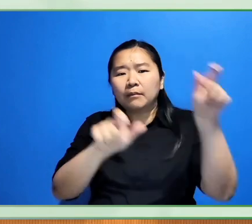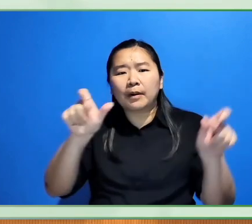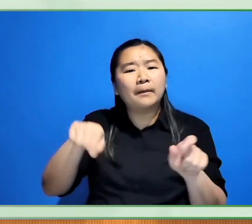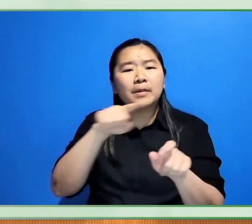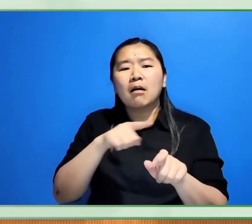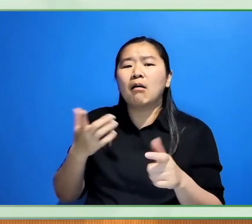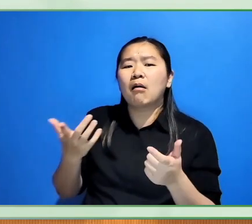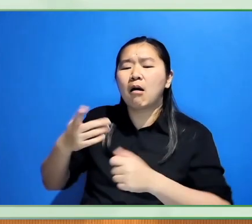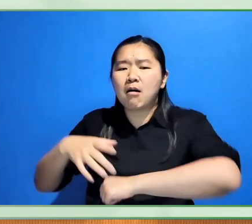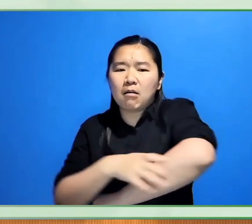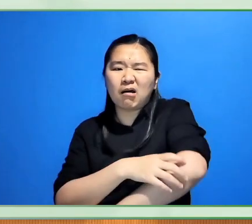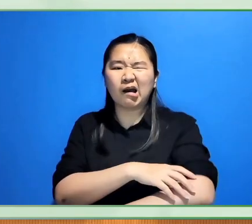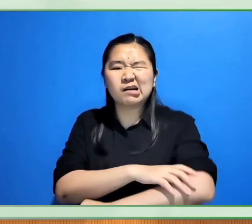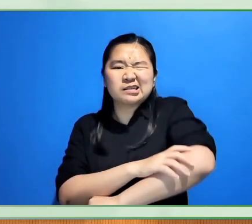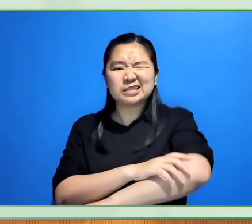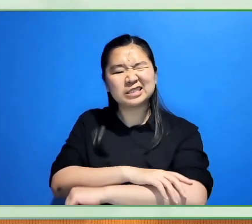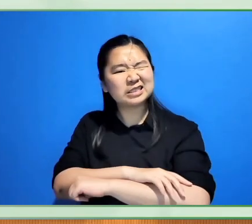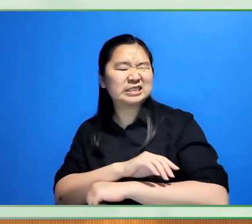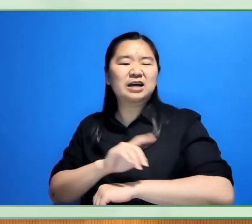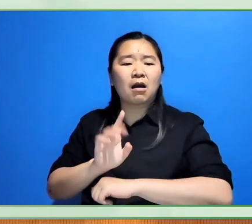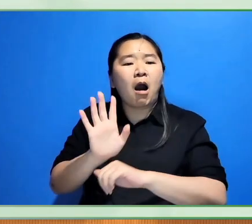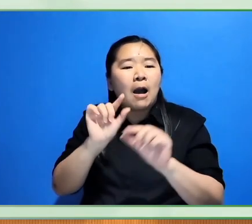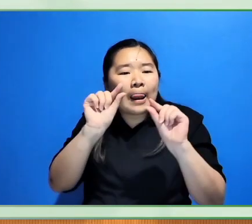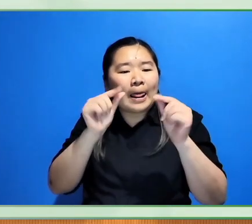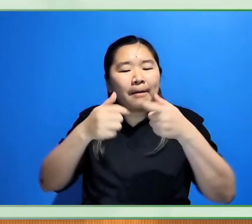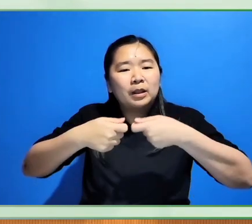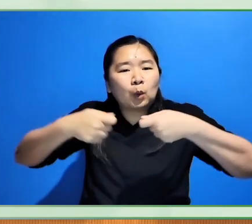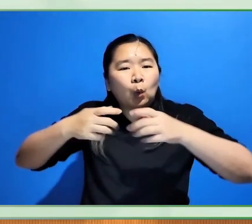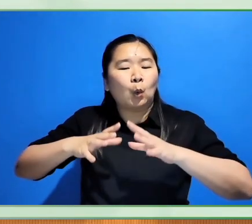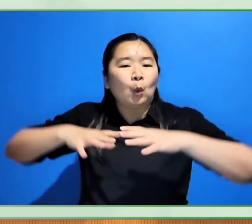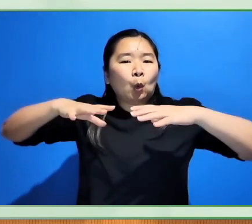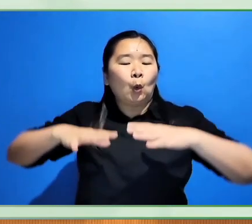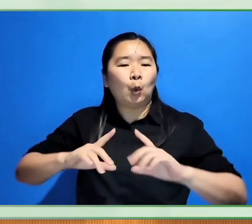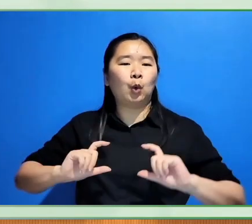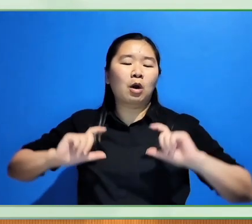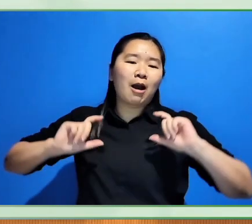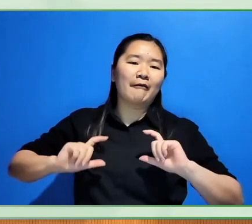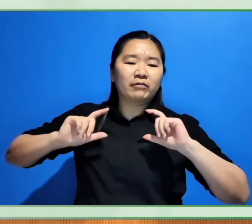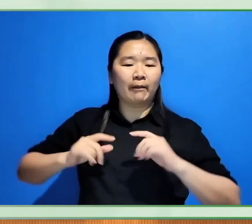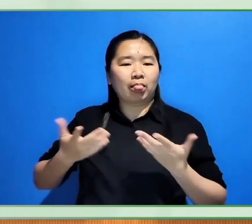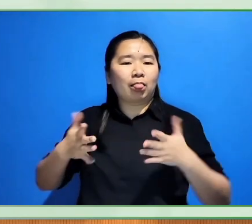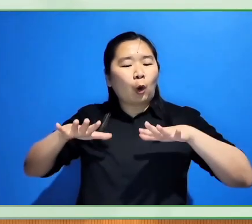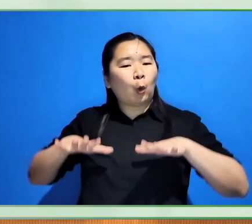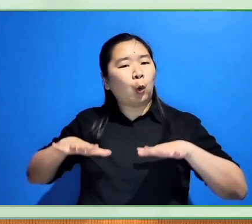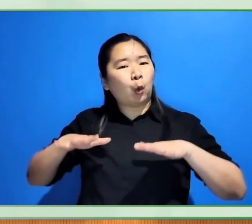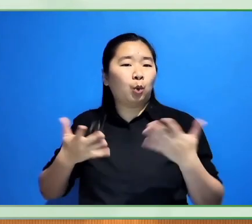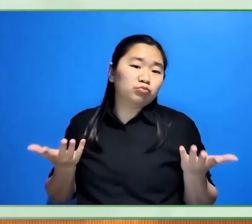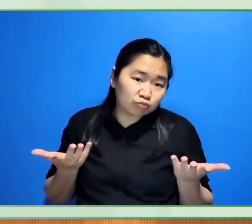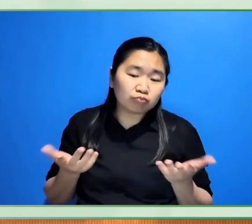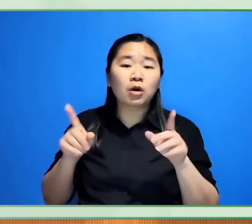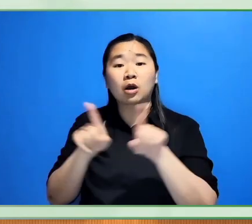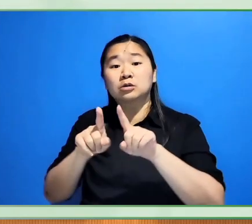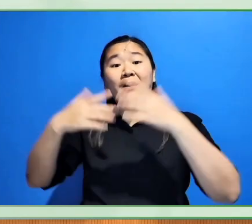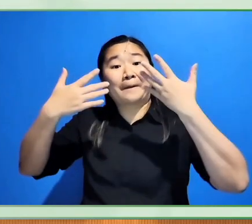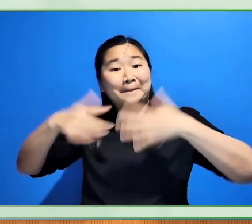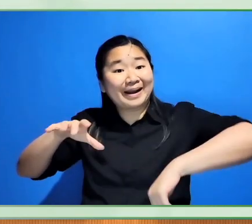playing some games or doing 3D or 2D hand simulation. We also do knee joints. So we have 4-axis